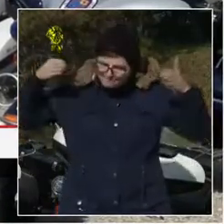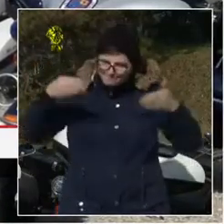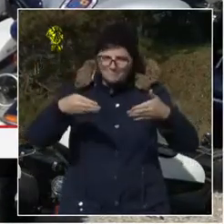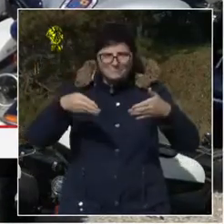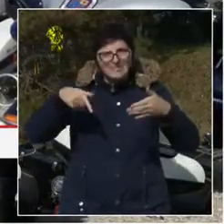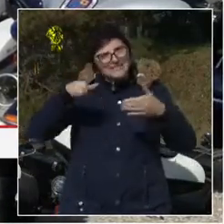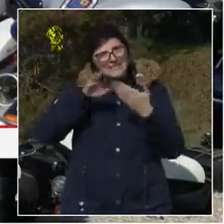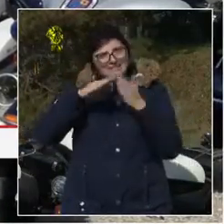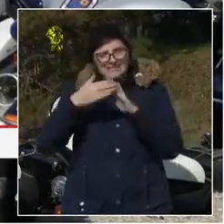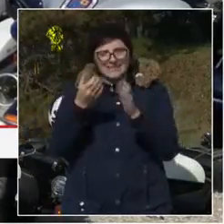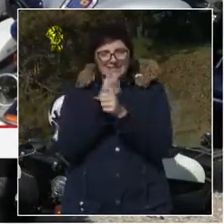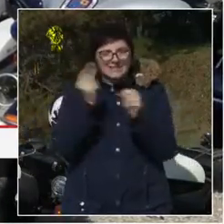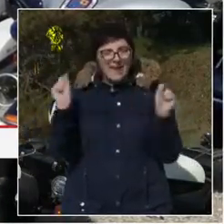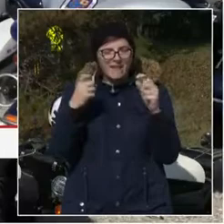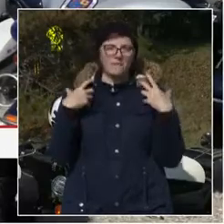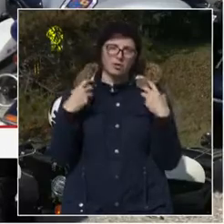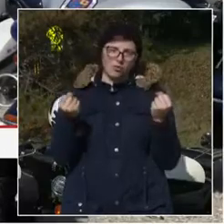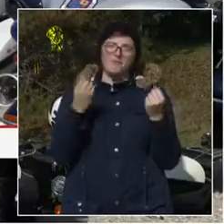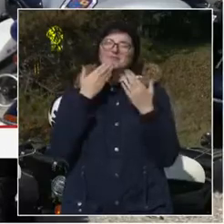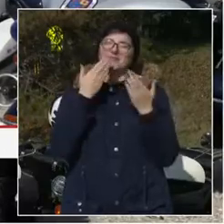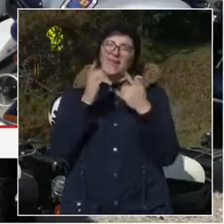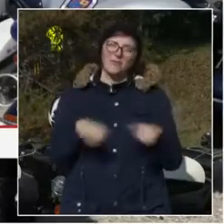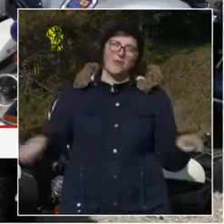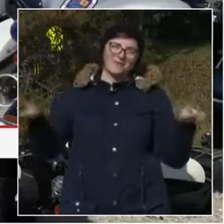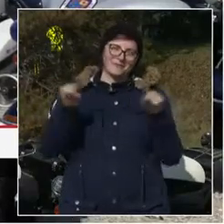and strong. So thank you, everybody.